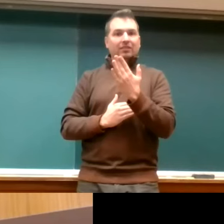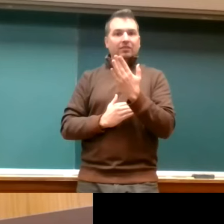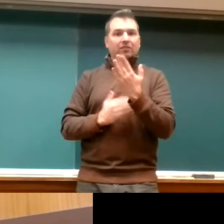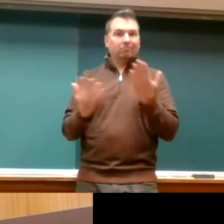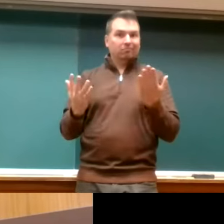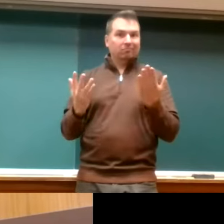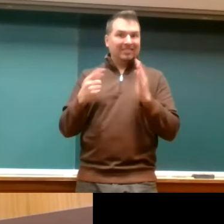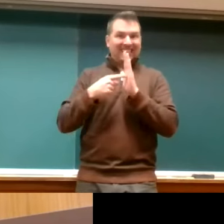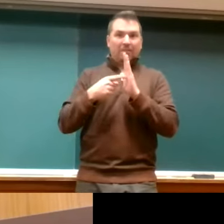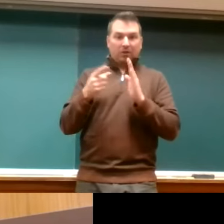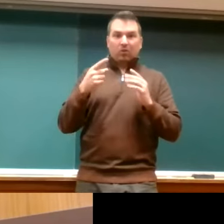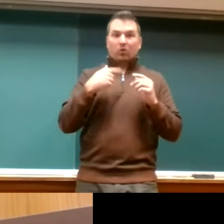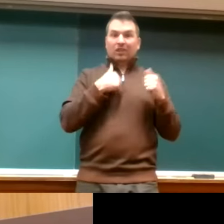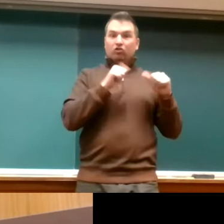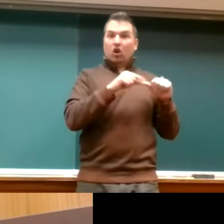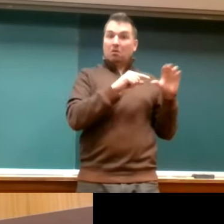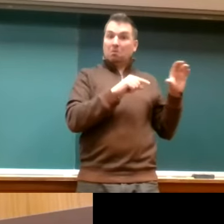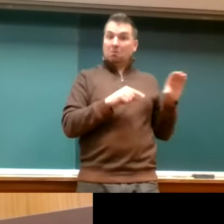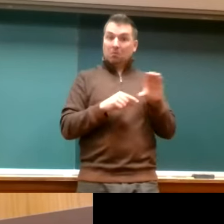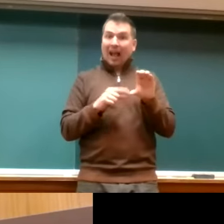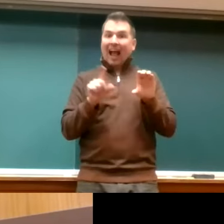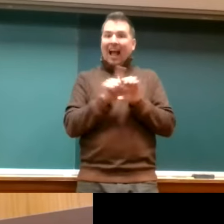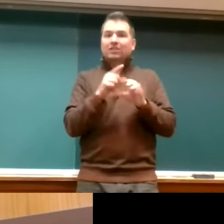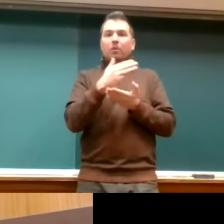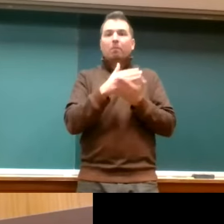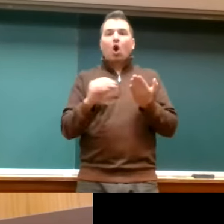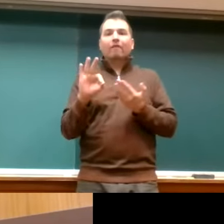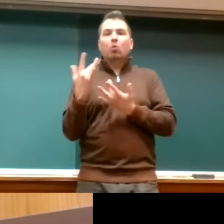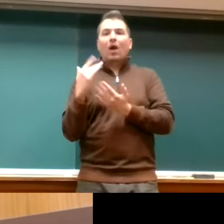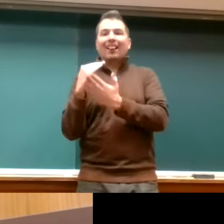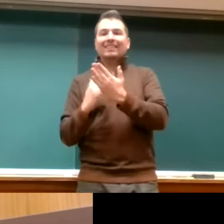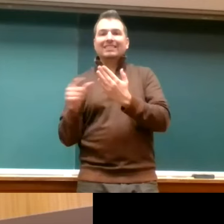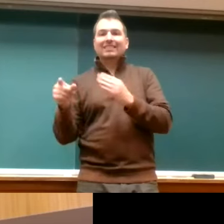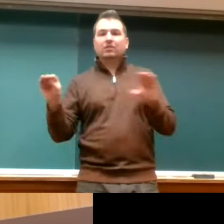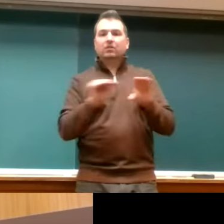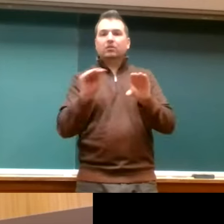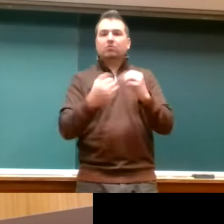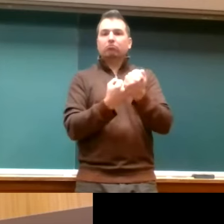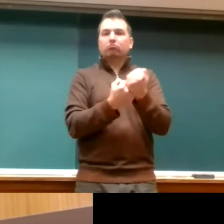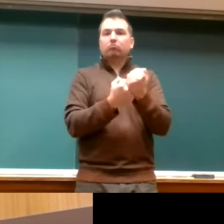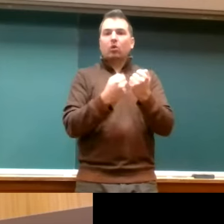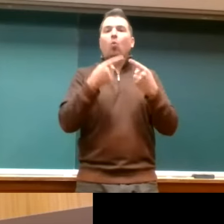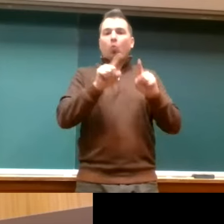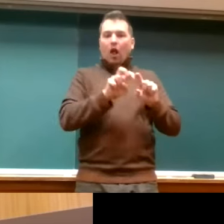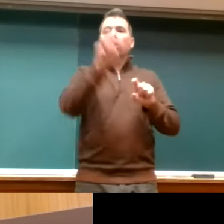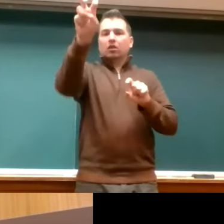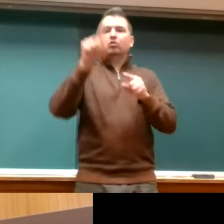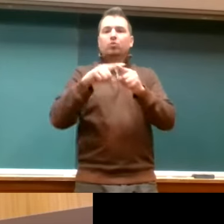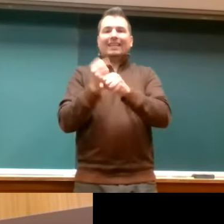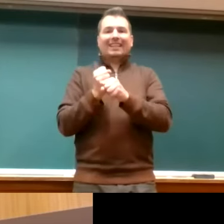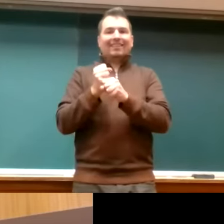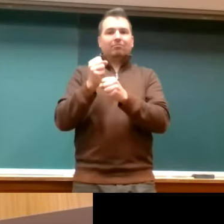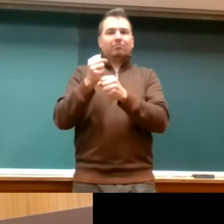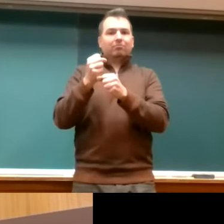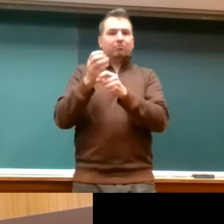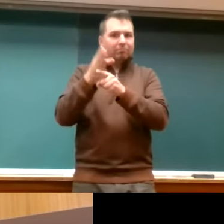where we put this as the wait list and get people in. It might be the only care that some people need. So if you're ever interested in having me talk to you guys about that